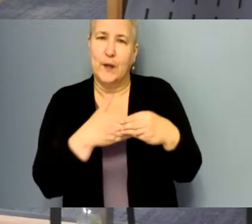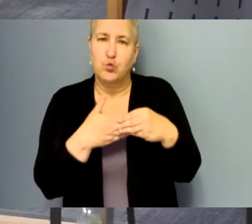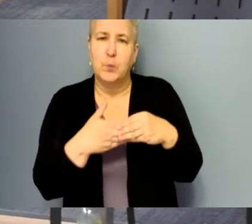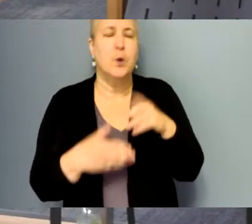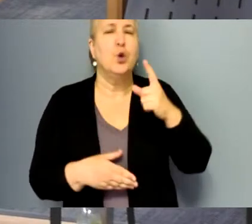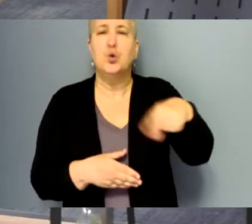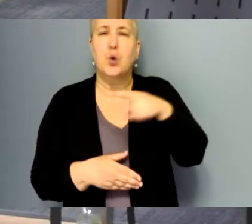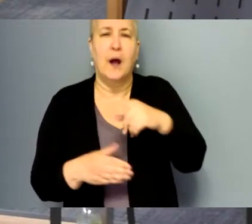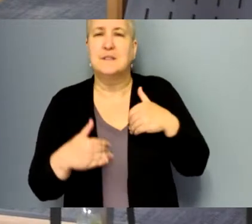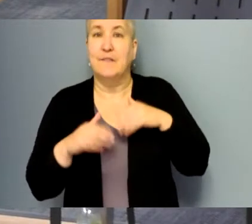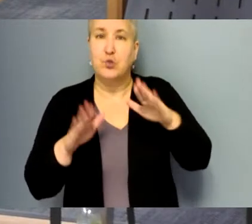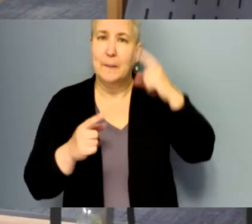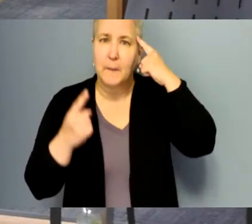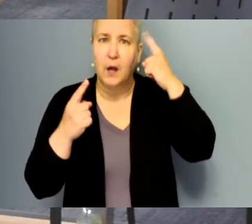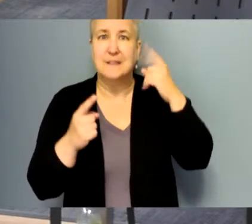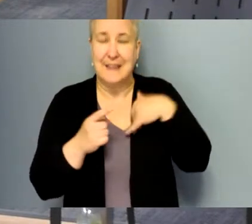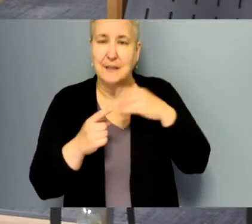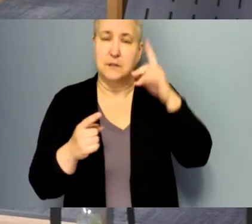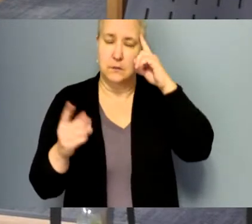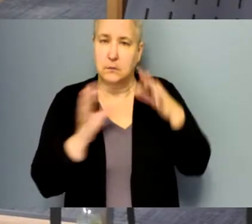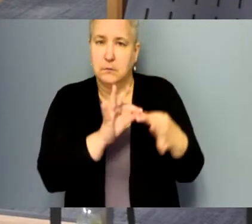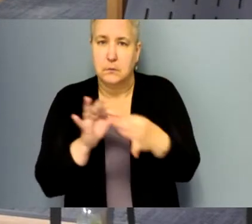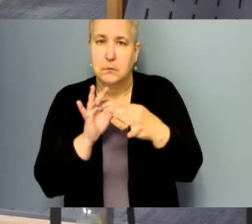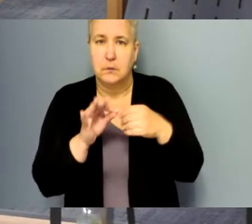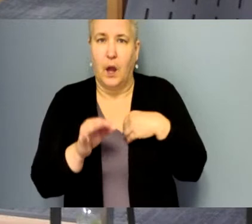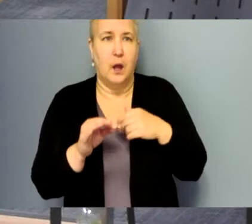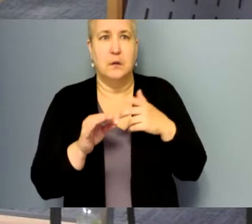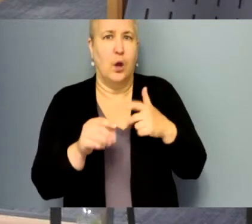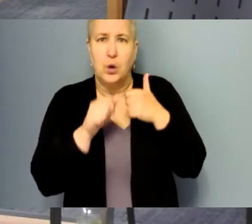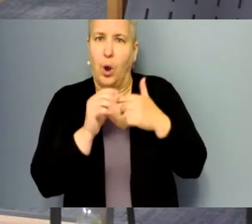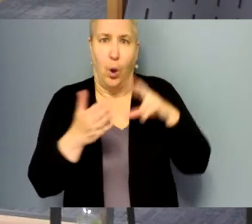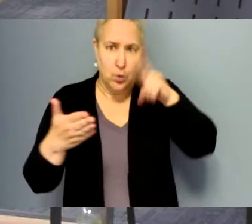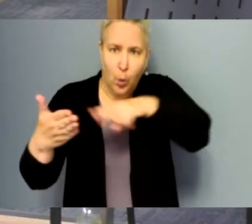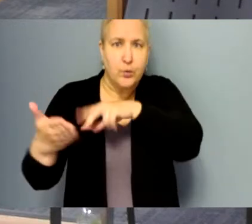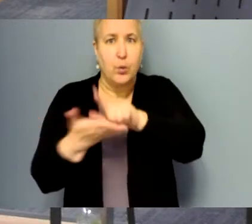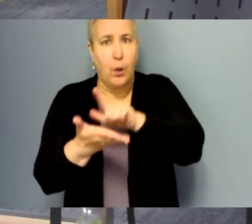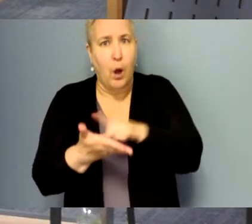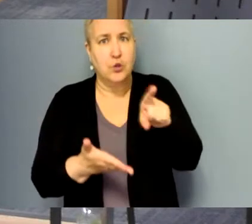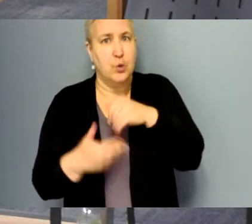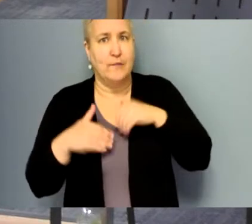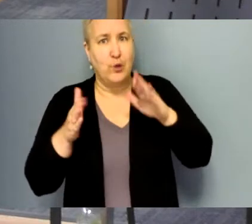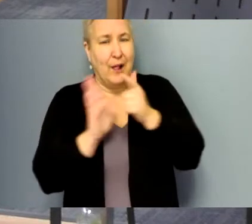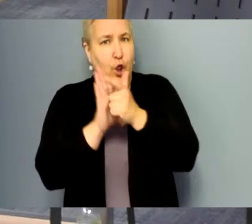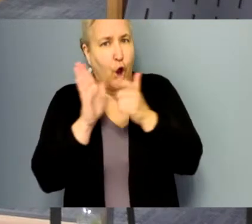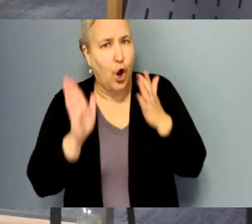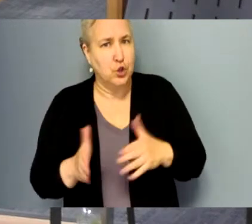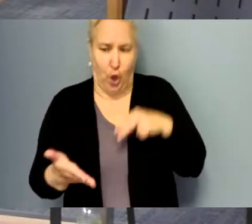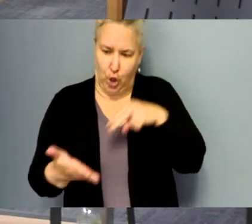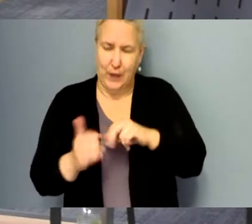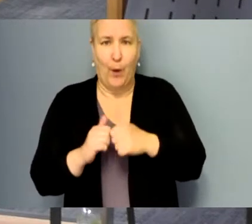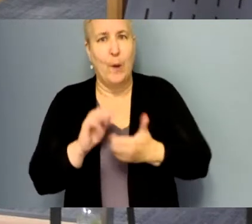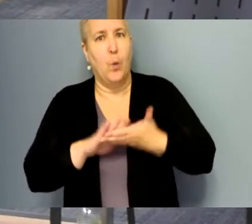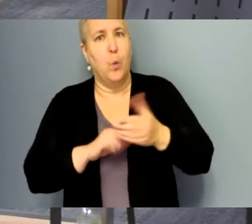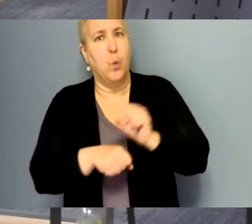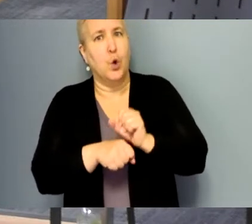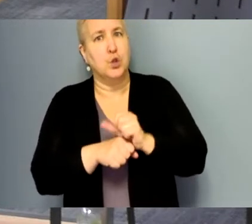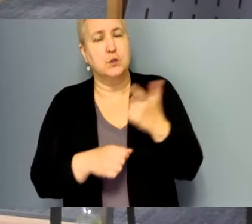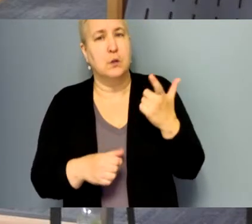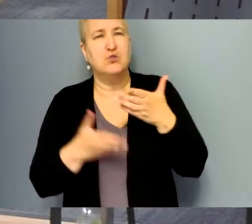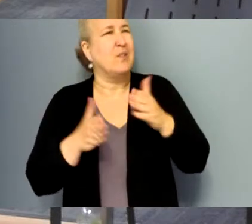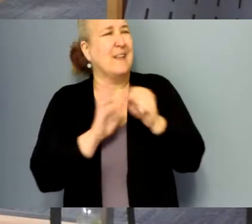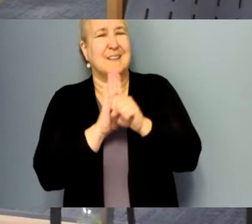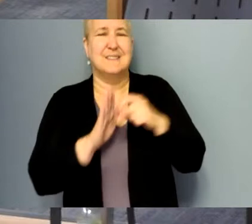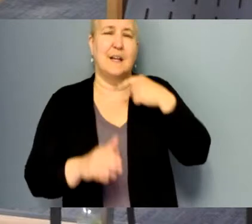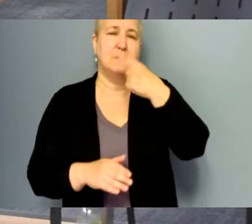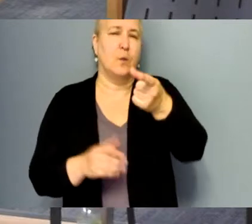guys have great minds. Let's put it together and, just go through the laws. You guys have great lawyers here. Figure out what works, and don't let the state tell you